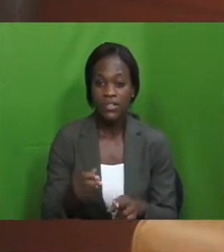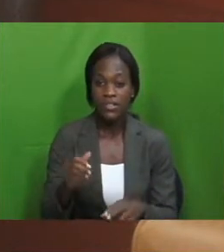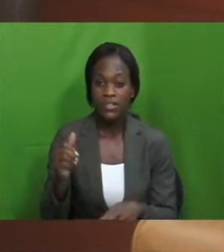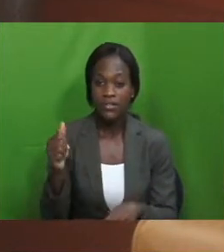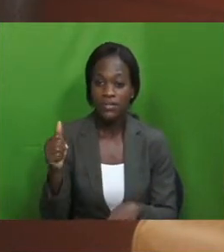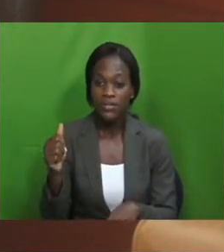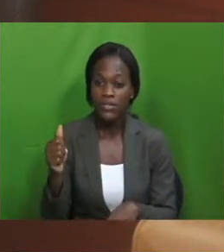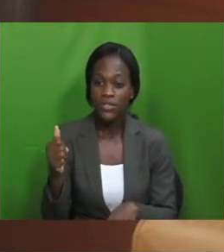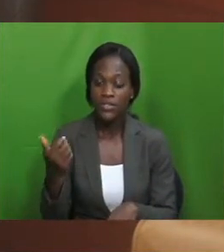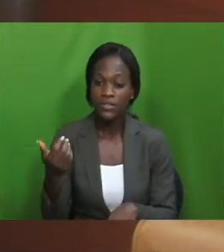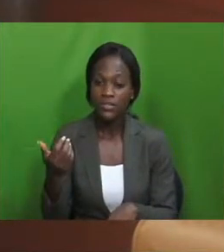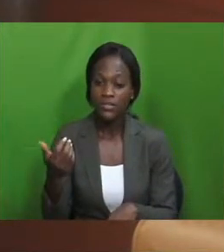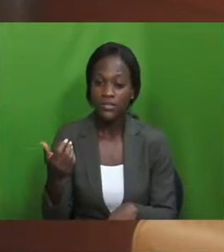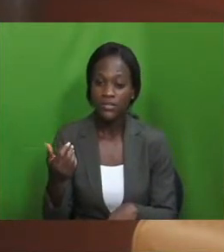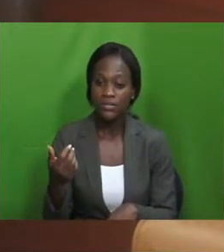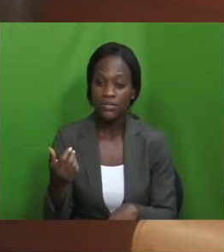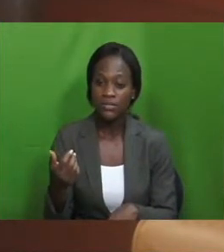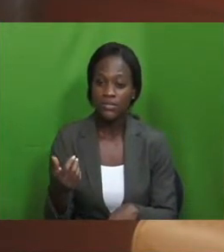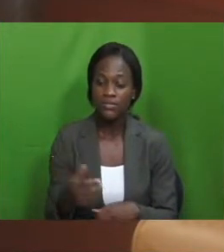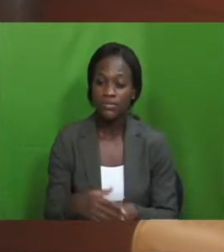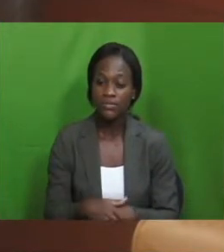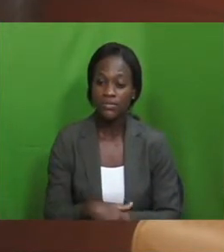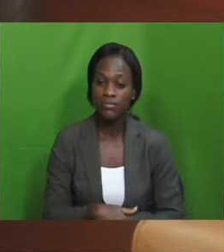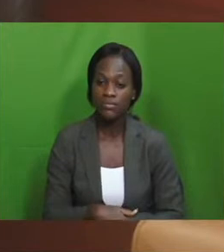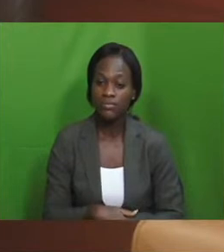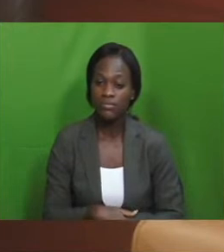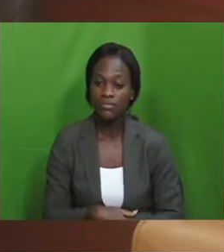I'm reading page 1. Majority Leader,